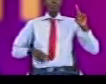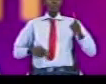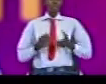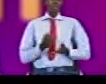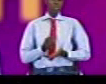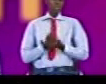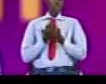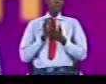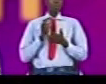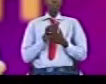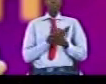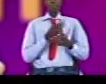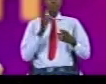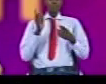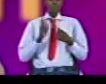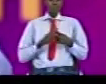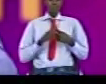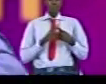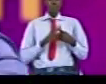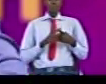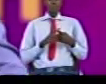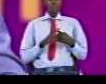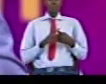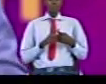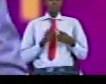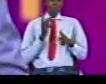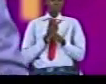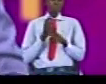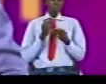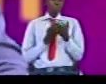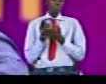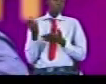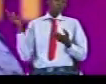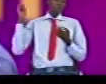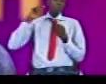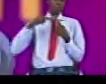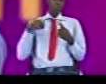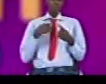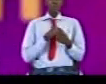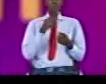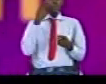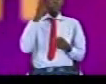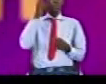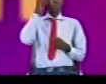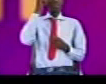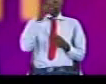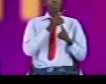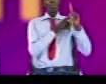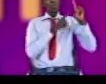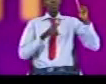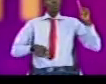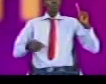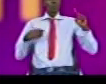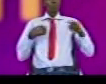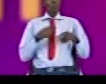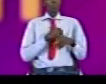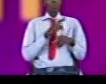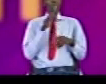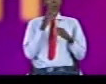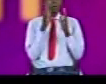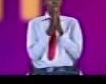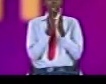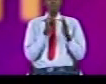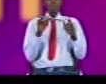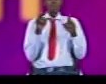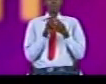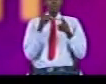forth to the truth till we see you face to face. Lord, we are praying that as you have helped us in